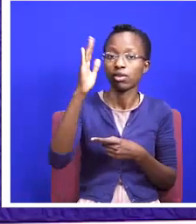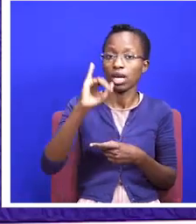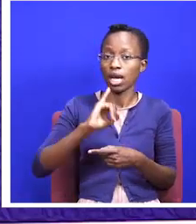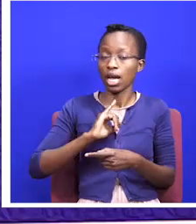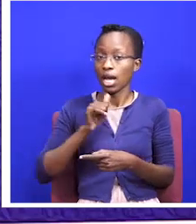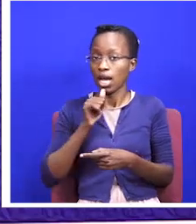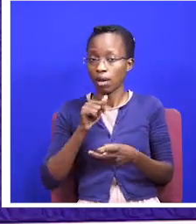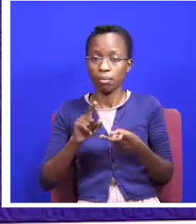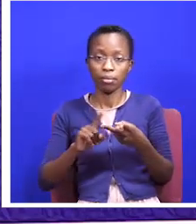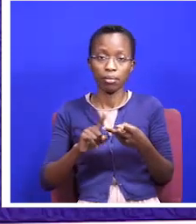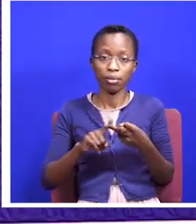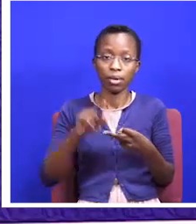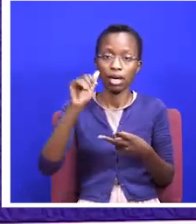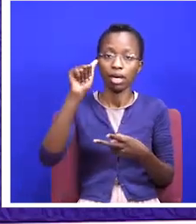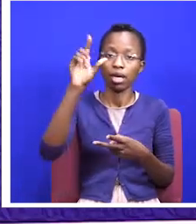Jehovah, I am.